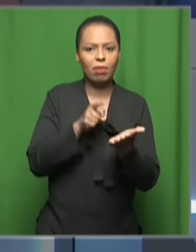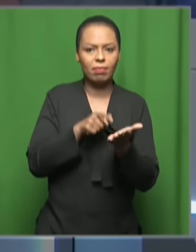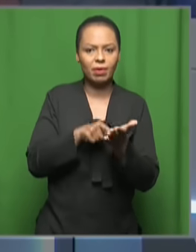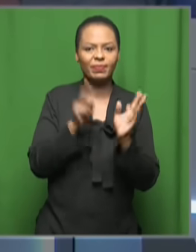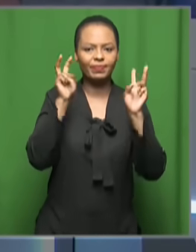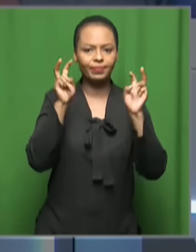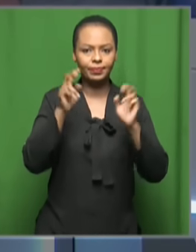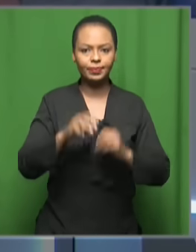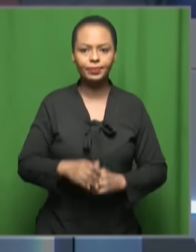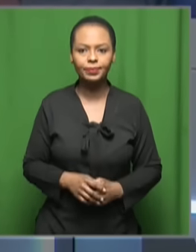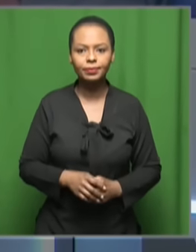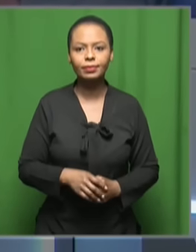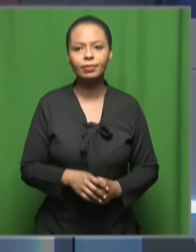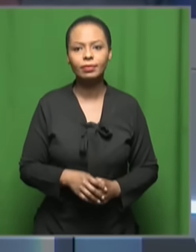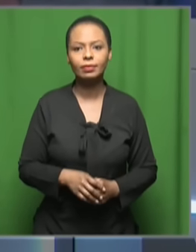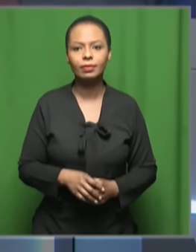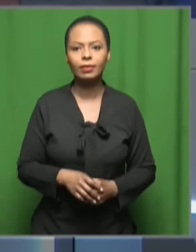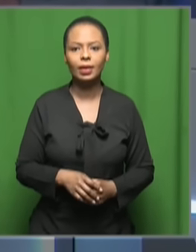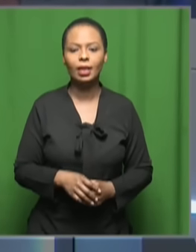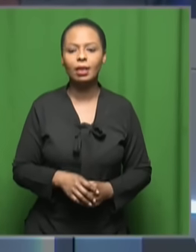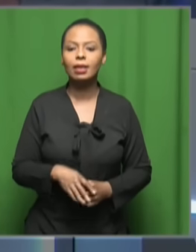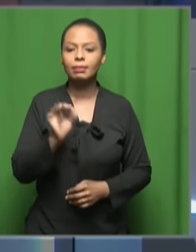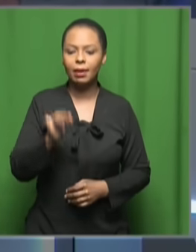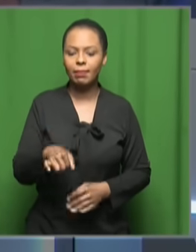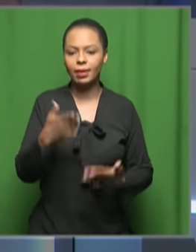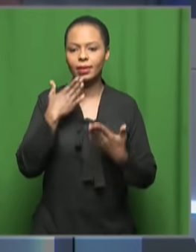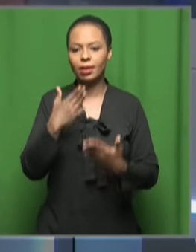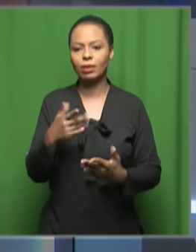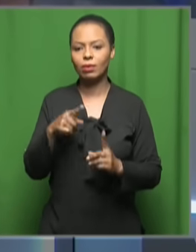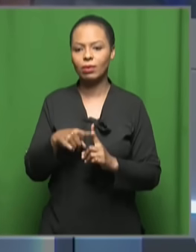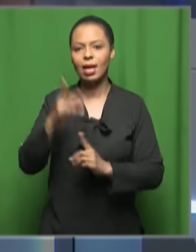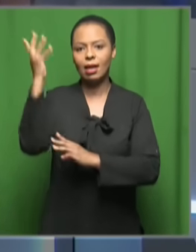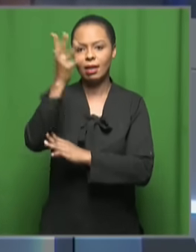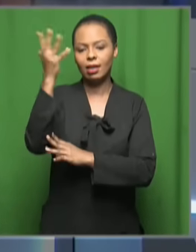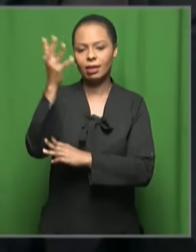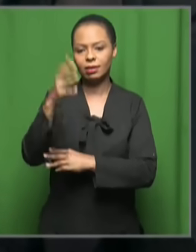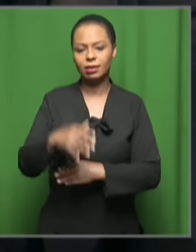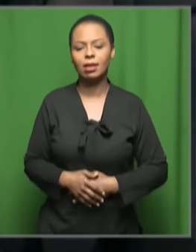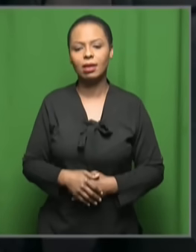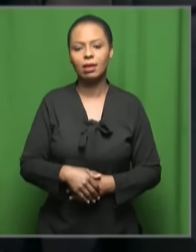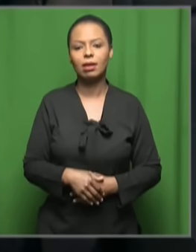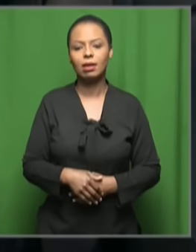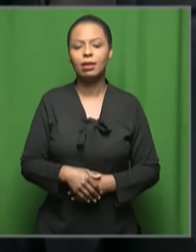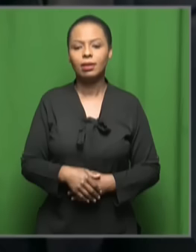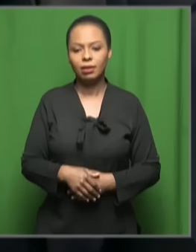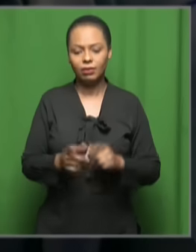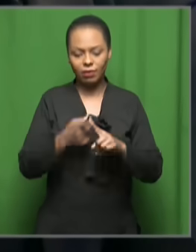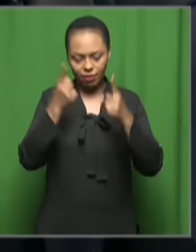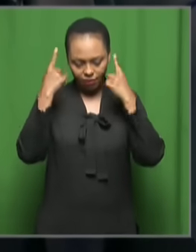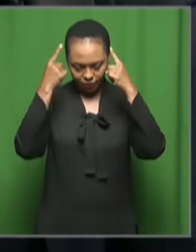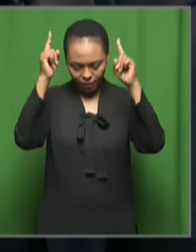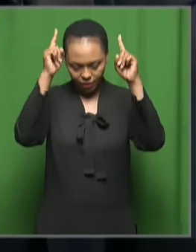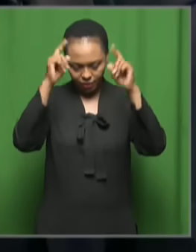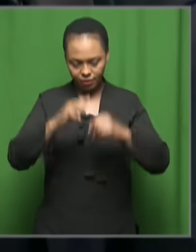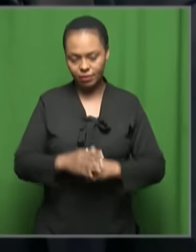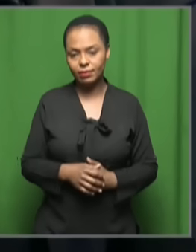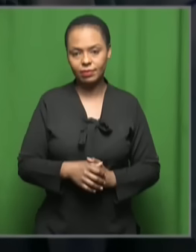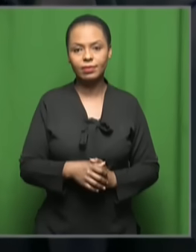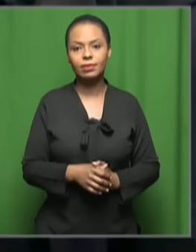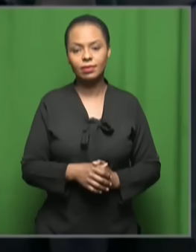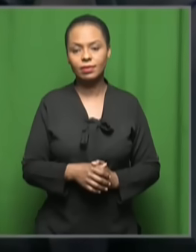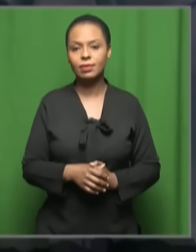for that, of course, a senior lecturer in the Wits School of Governance. Of course, we are going to give you a